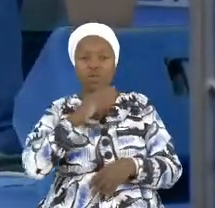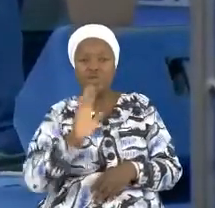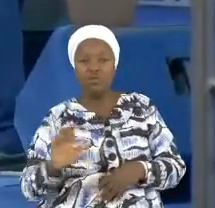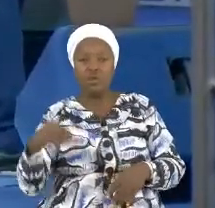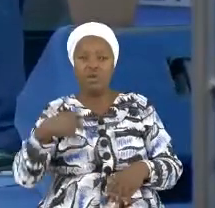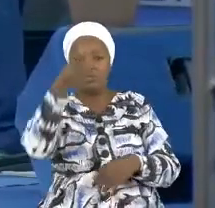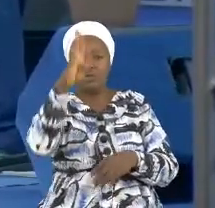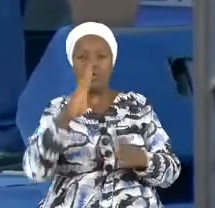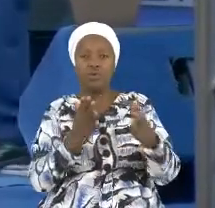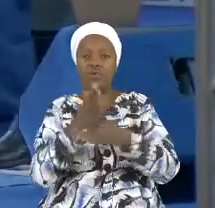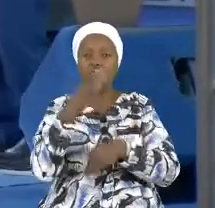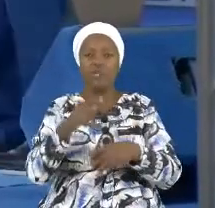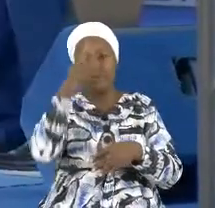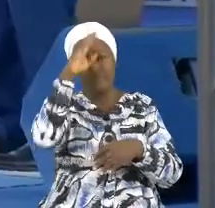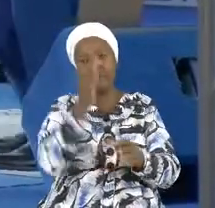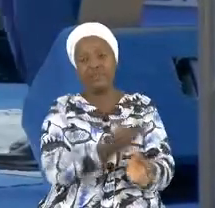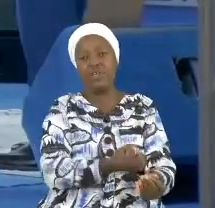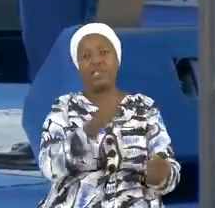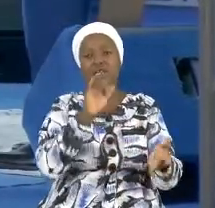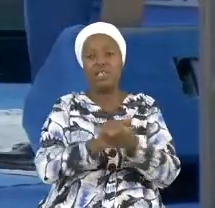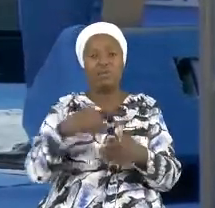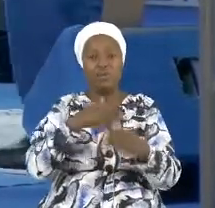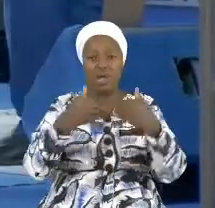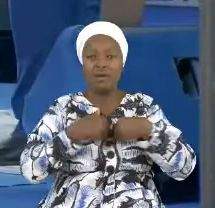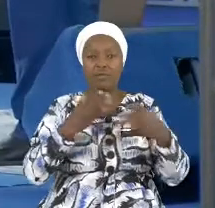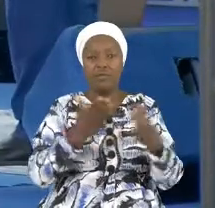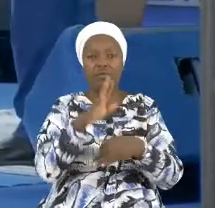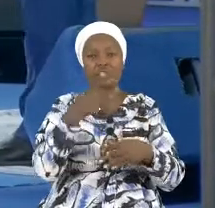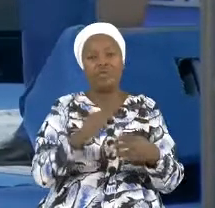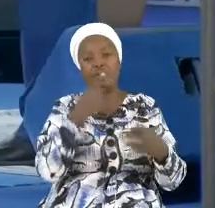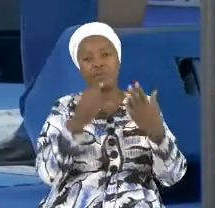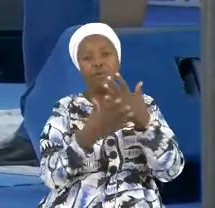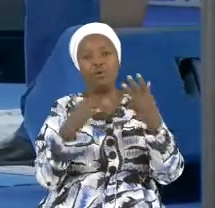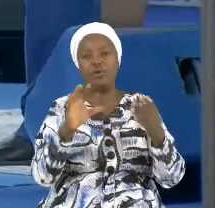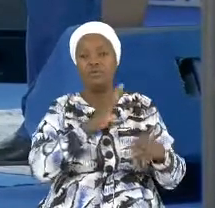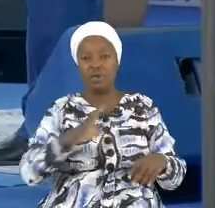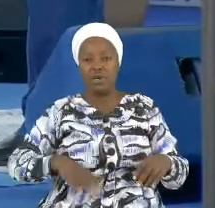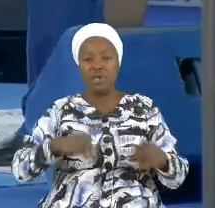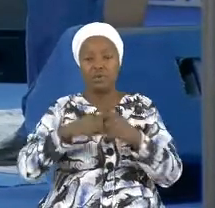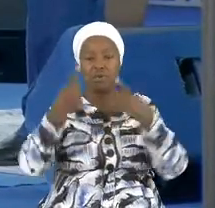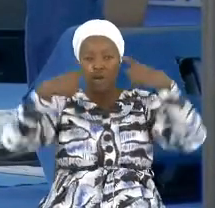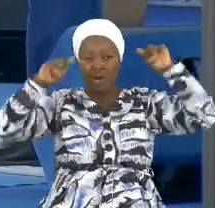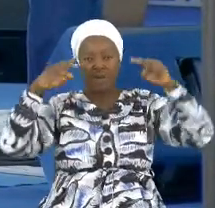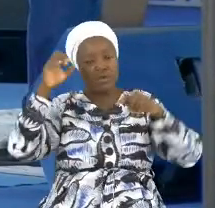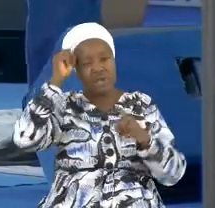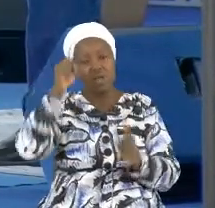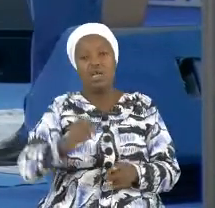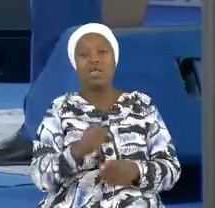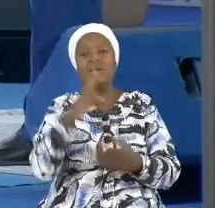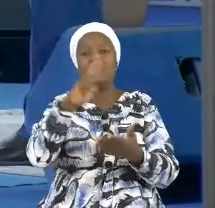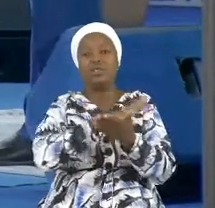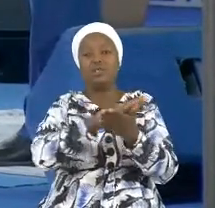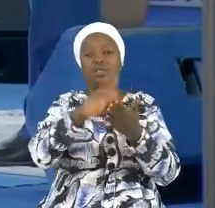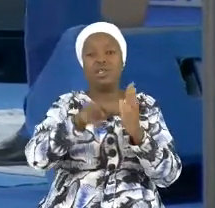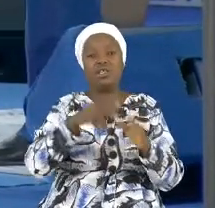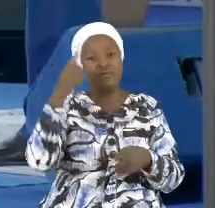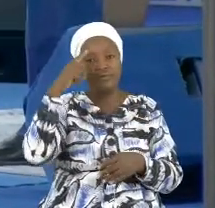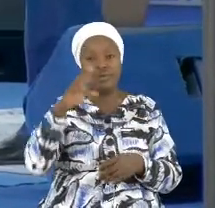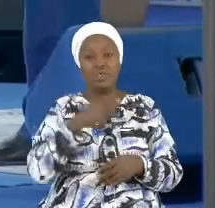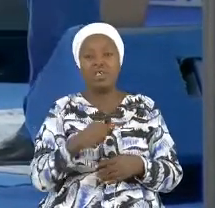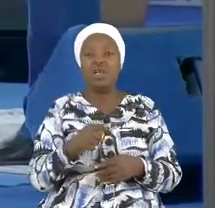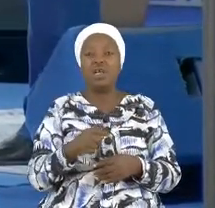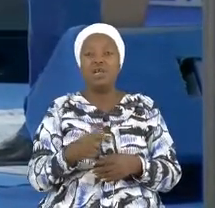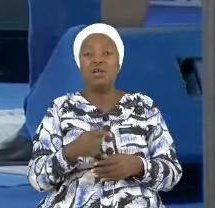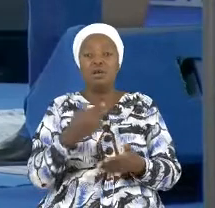have in the blood of Christ, to declare his righteousness for the remission, for the